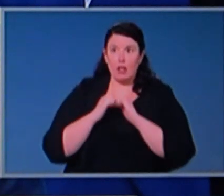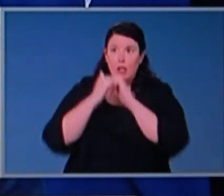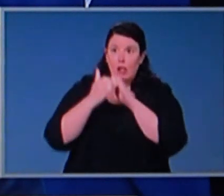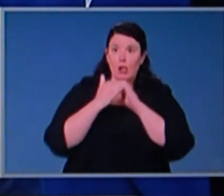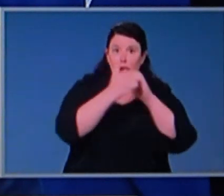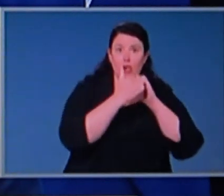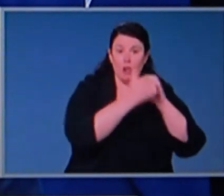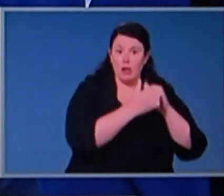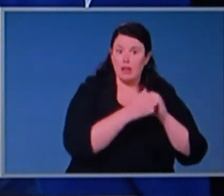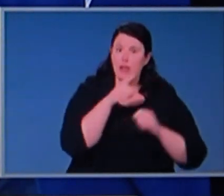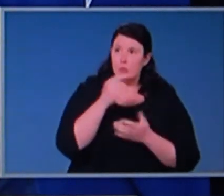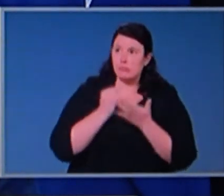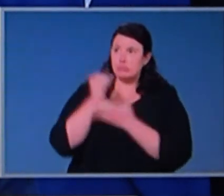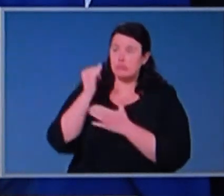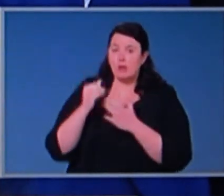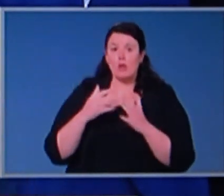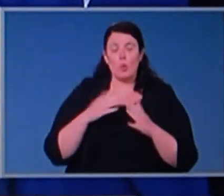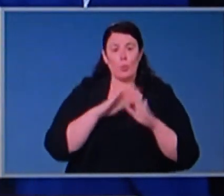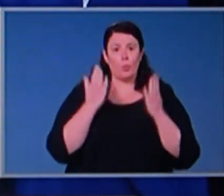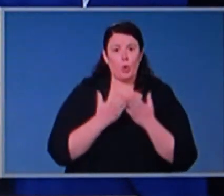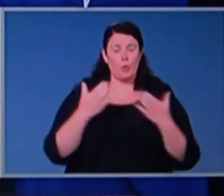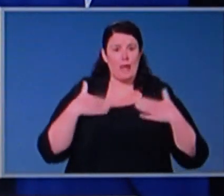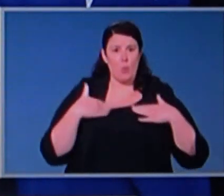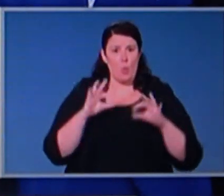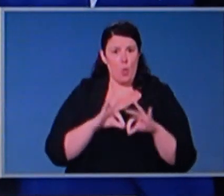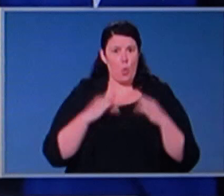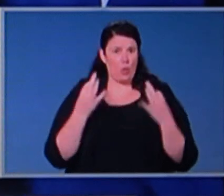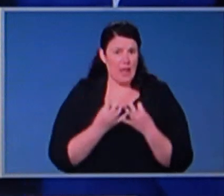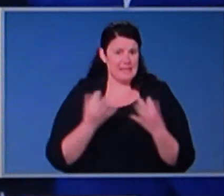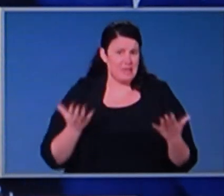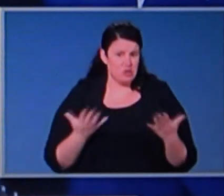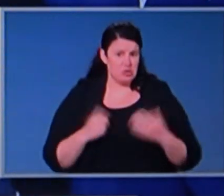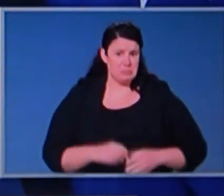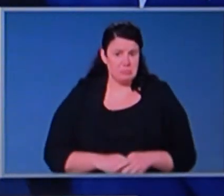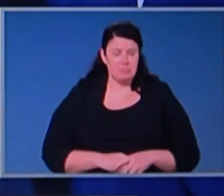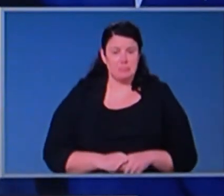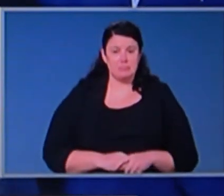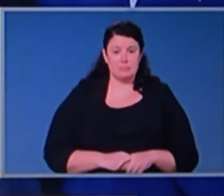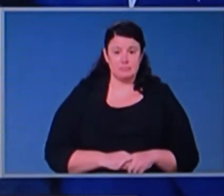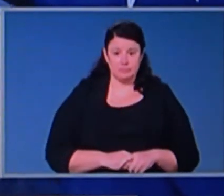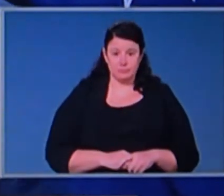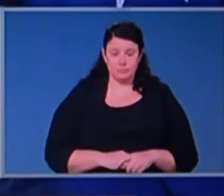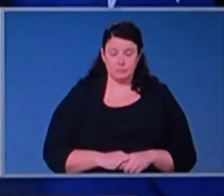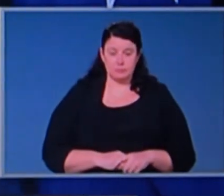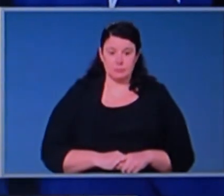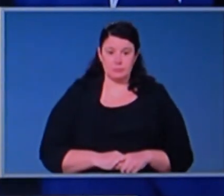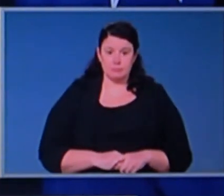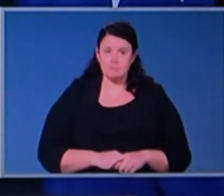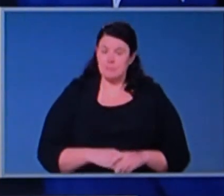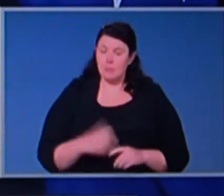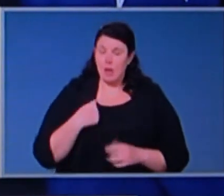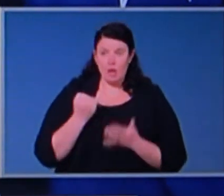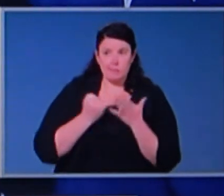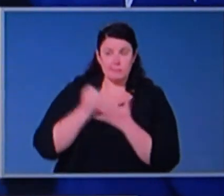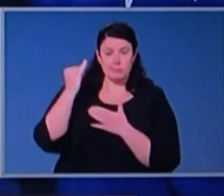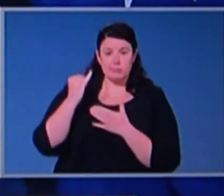criticisms of its handling? Well, I've addressed that a few times, I think, and my criticisms, I think, bear out the warnings that I provided